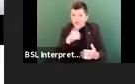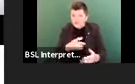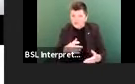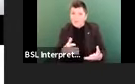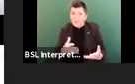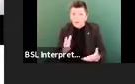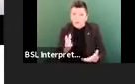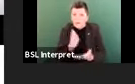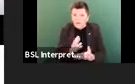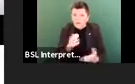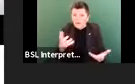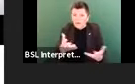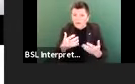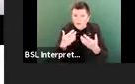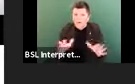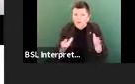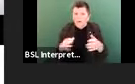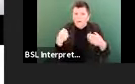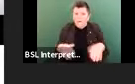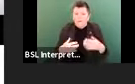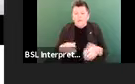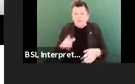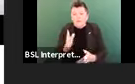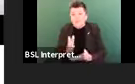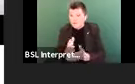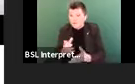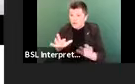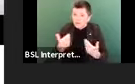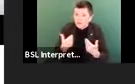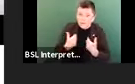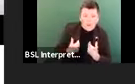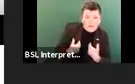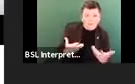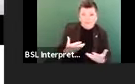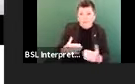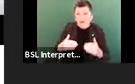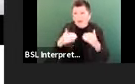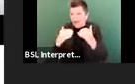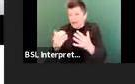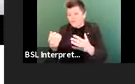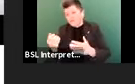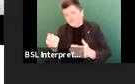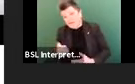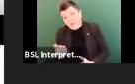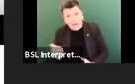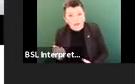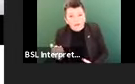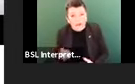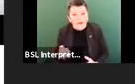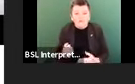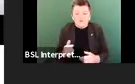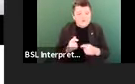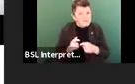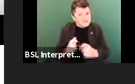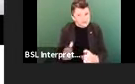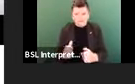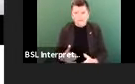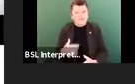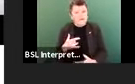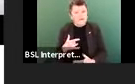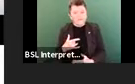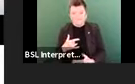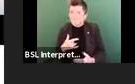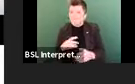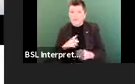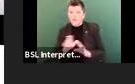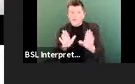even those who are quite well off by mass standards, who have quite high incomes by mass standards, still consider themselves to be others as